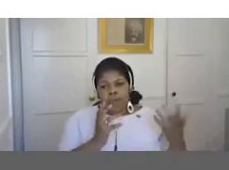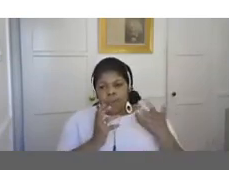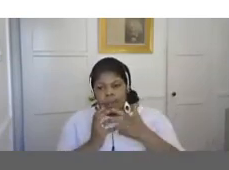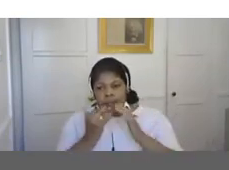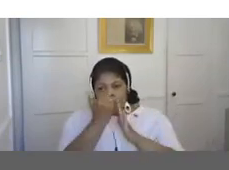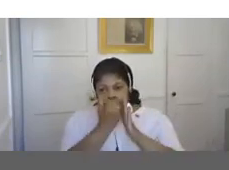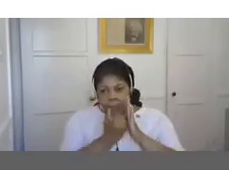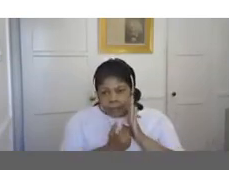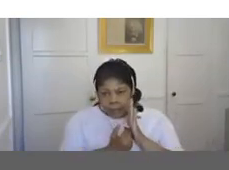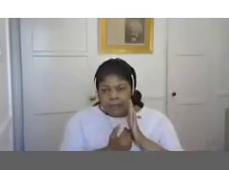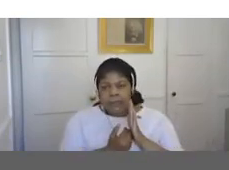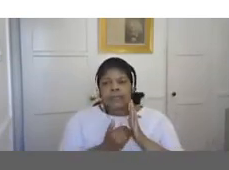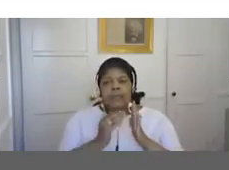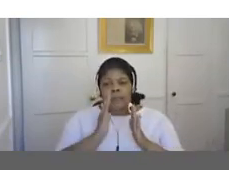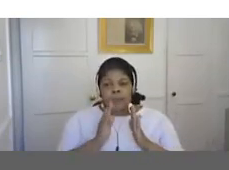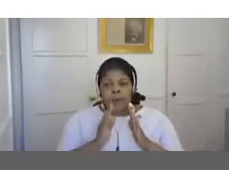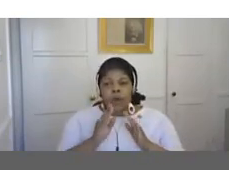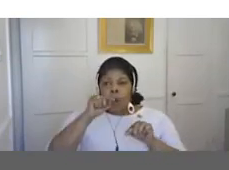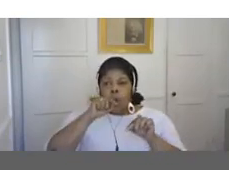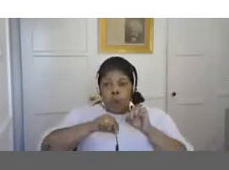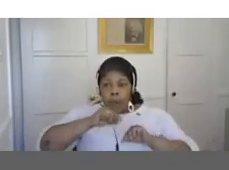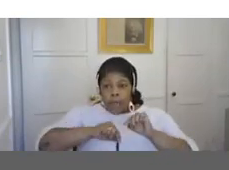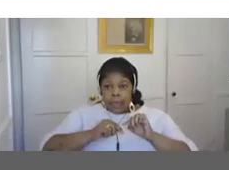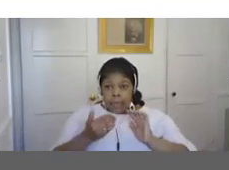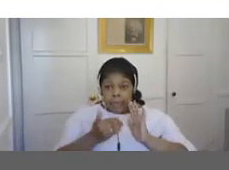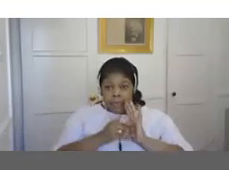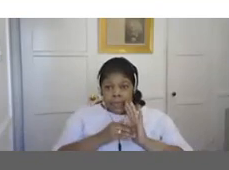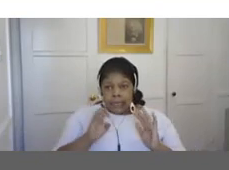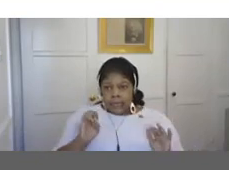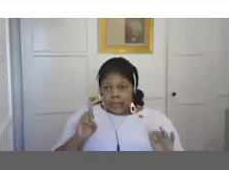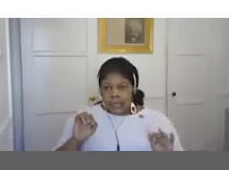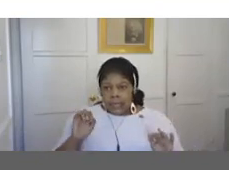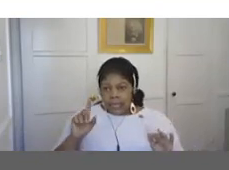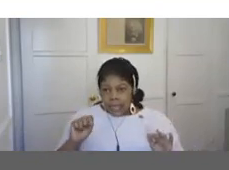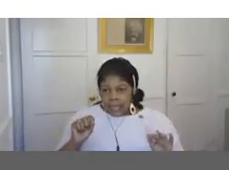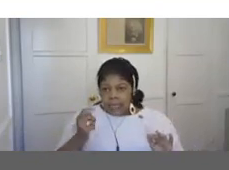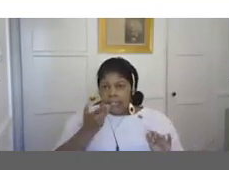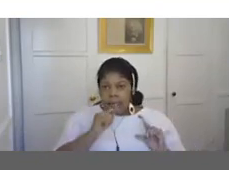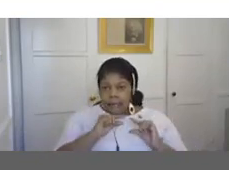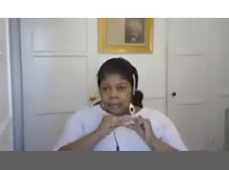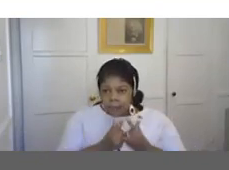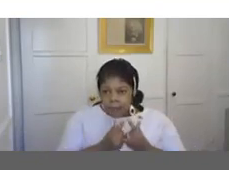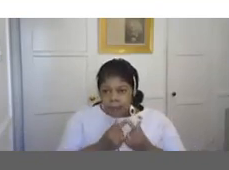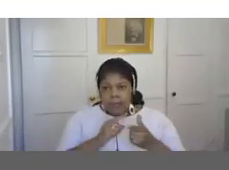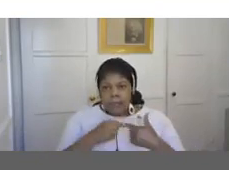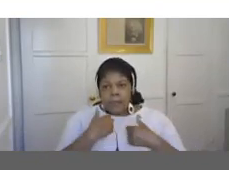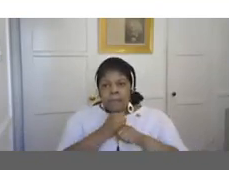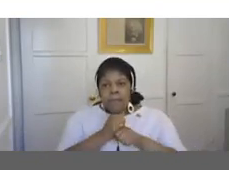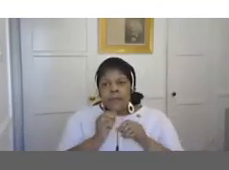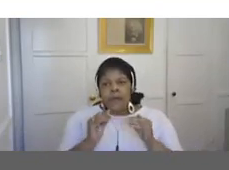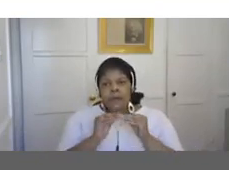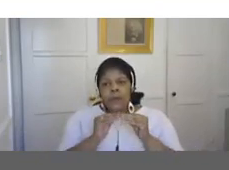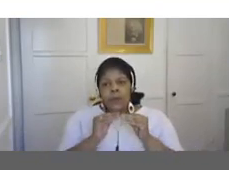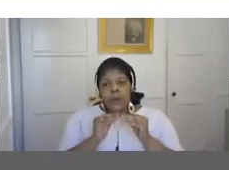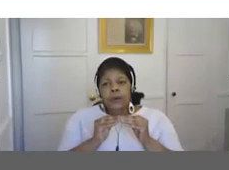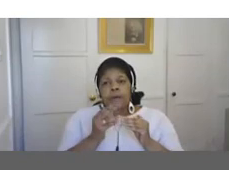we'll go back and we'll edit our color group from that. And then we'll create further color groups from what we've created up here for our guitar